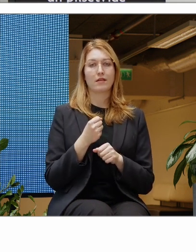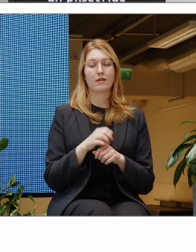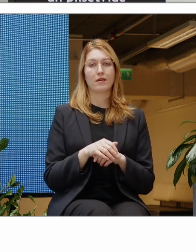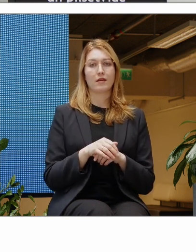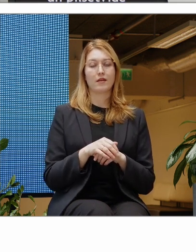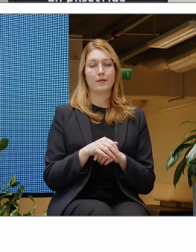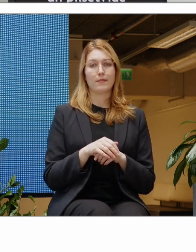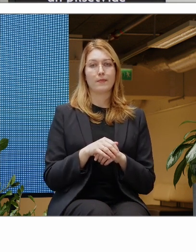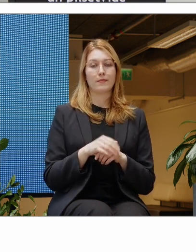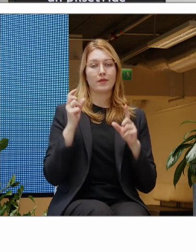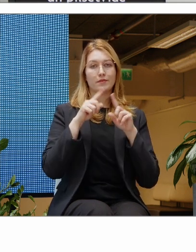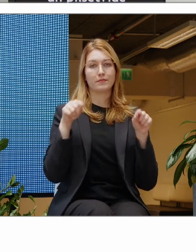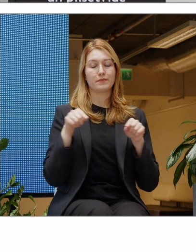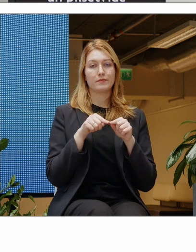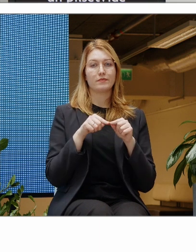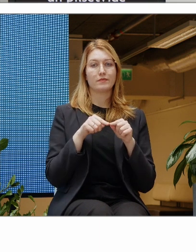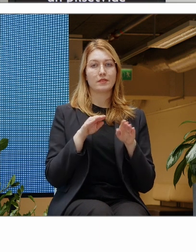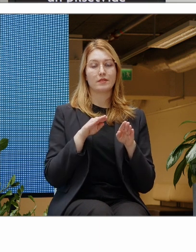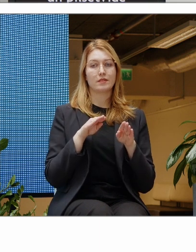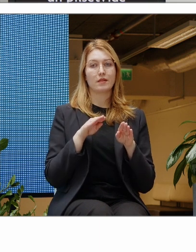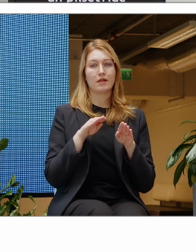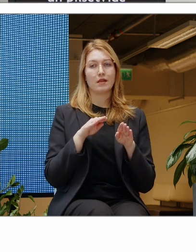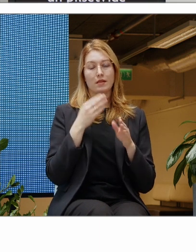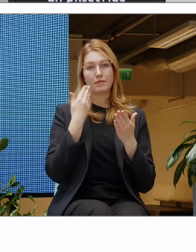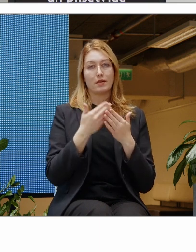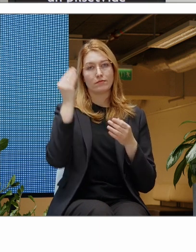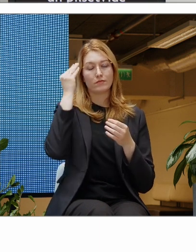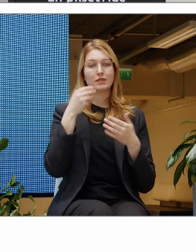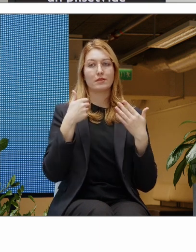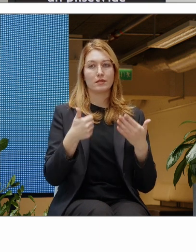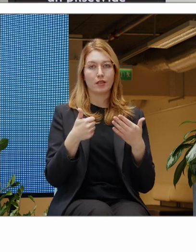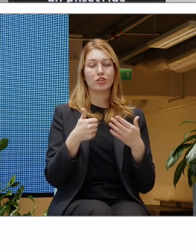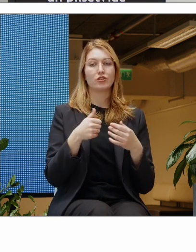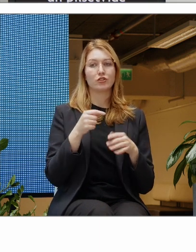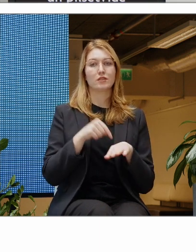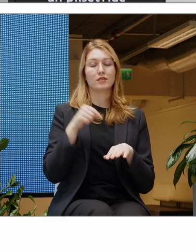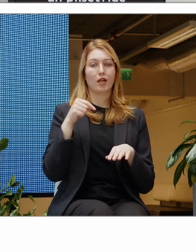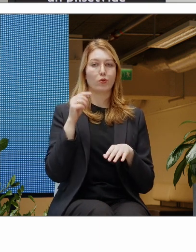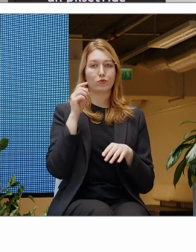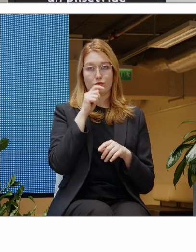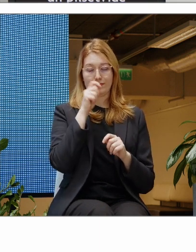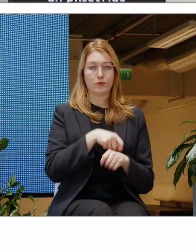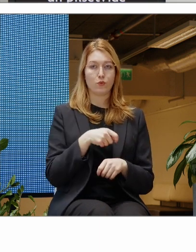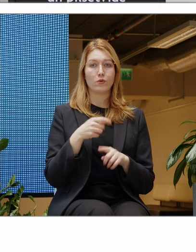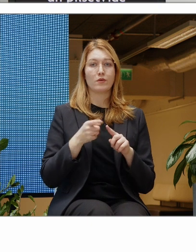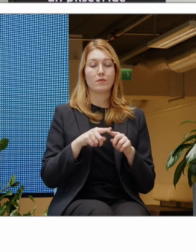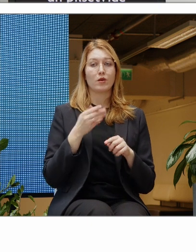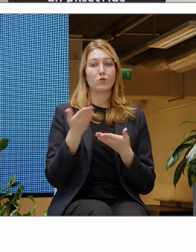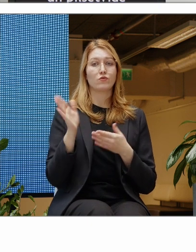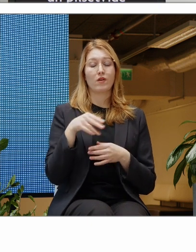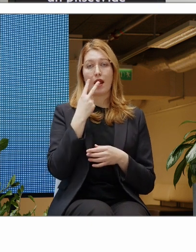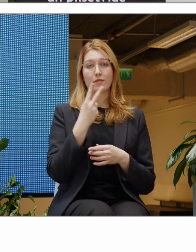own images, and it simulates 6 visual acuity losses, and that means that you can then look